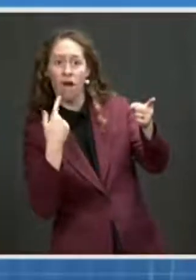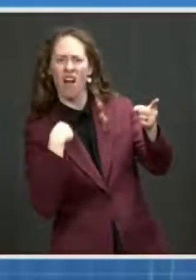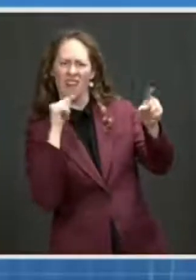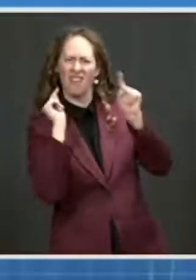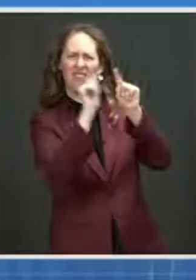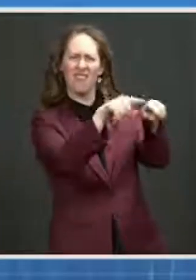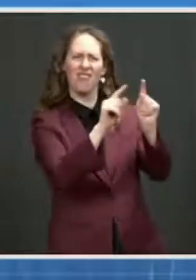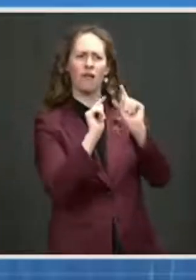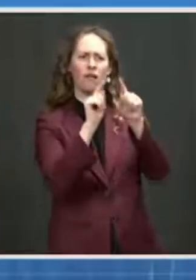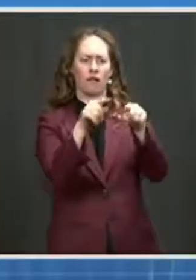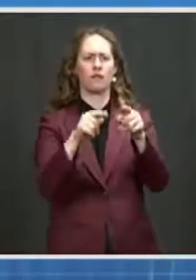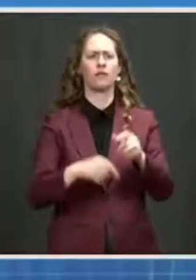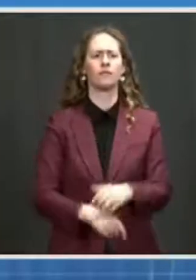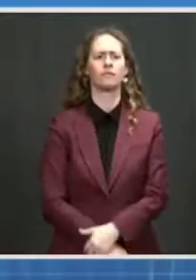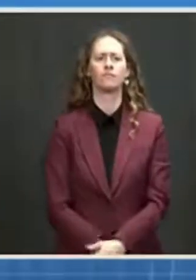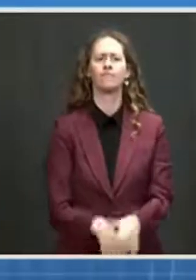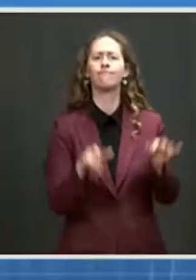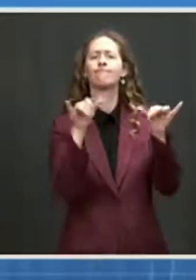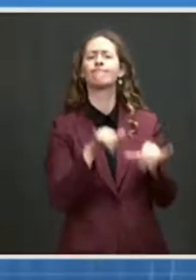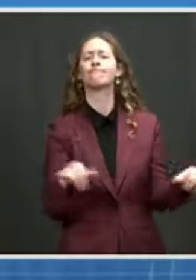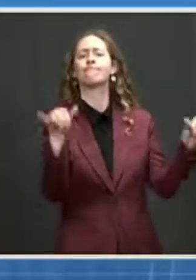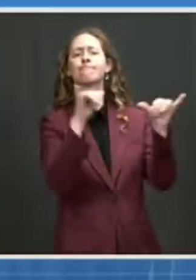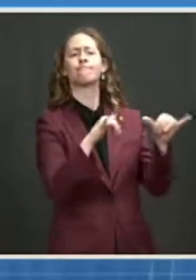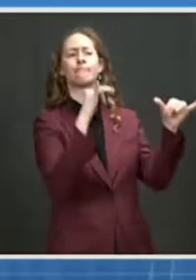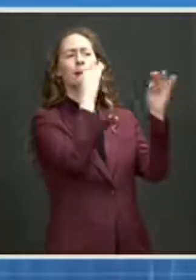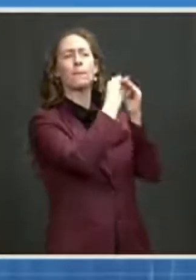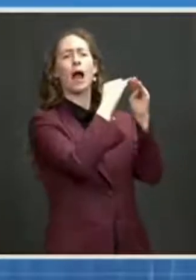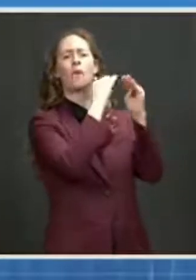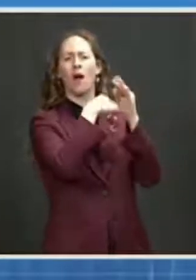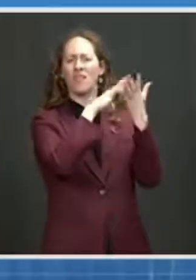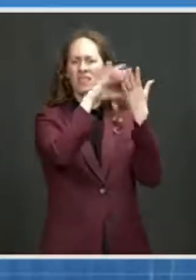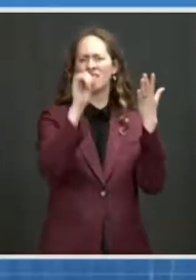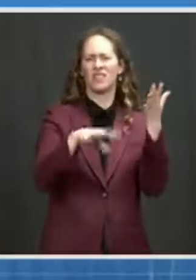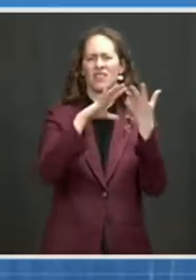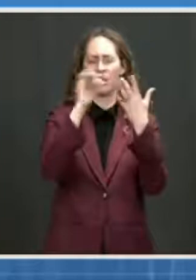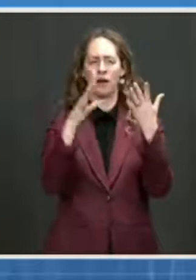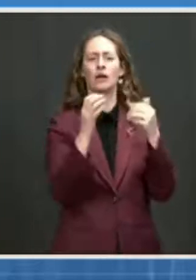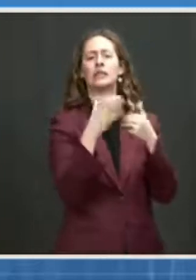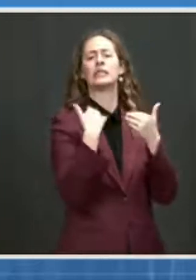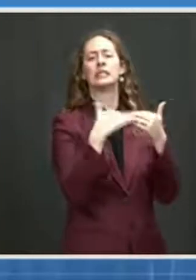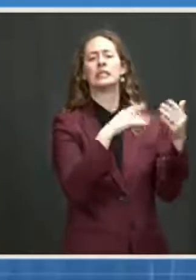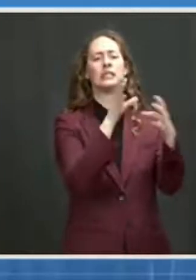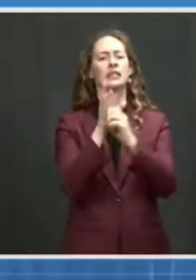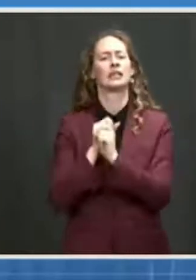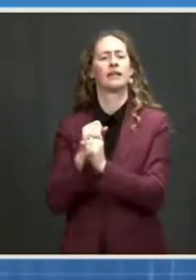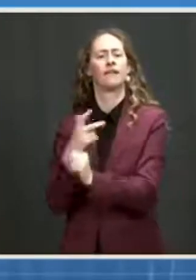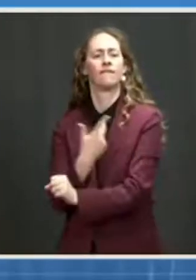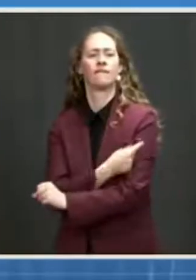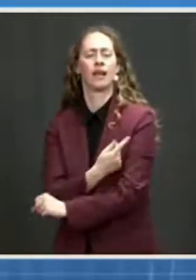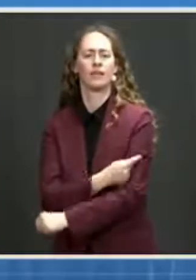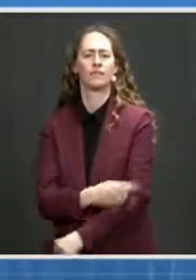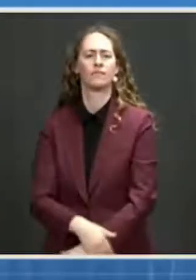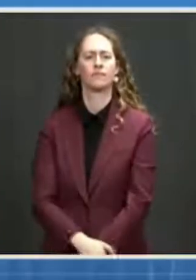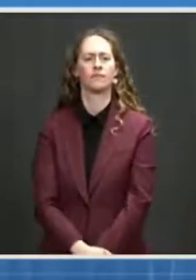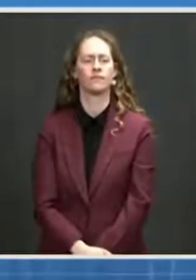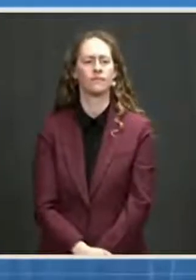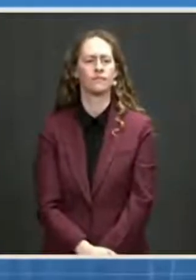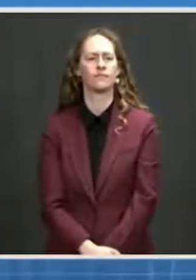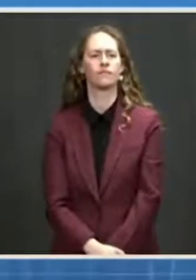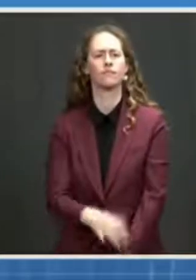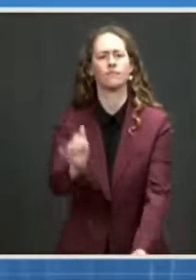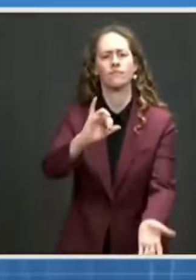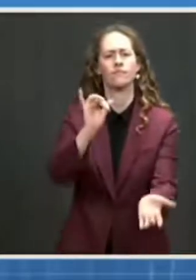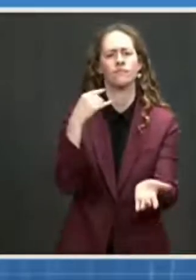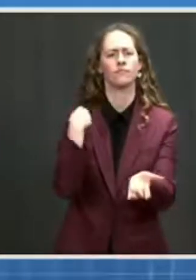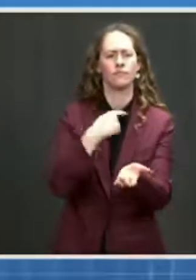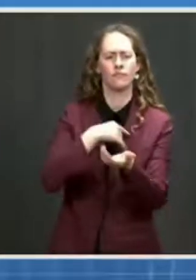to your key point, that the partnerships are deep with community leaders, faith-based leaders, organizations. And so